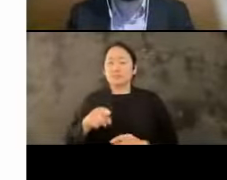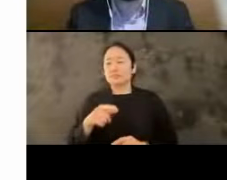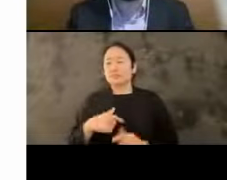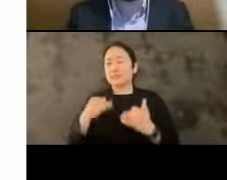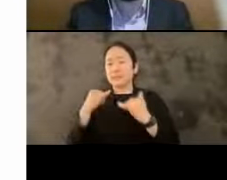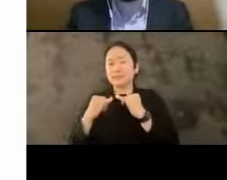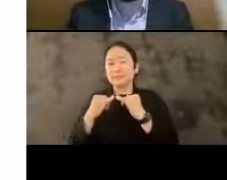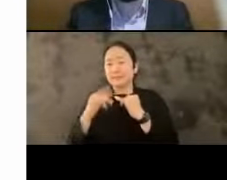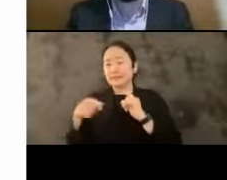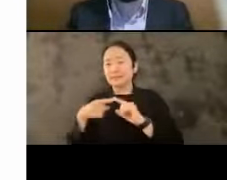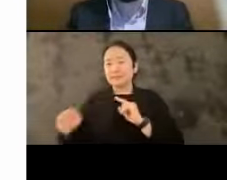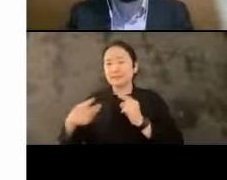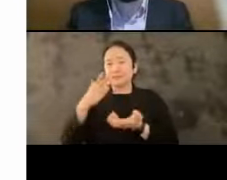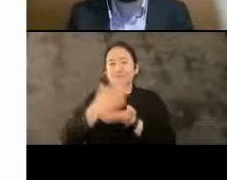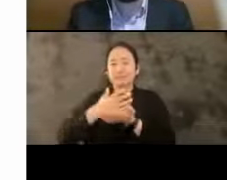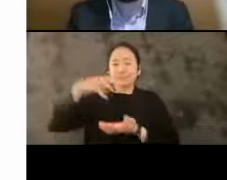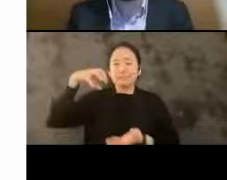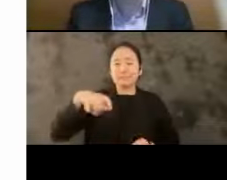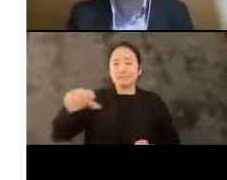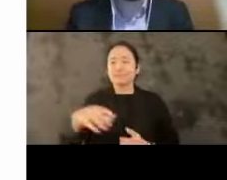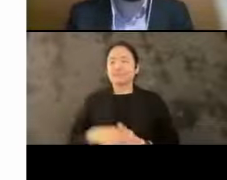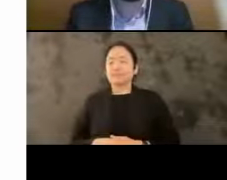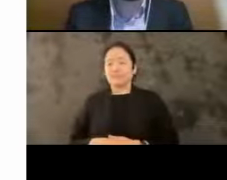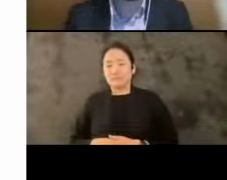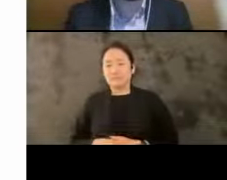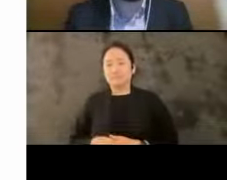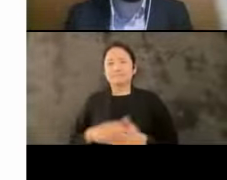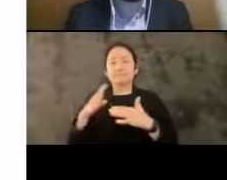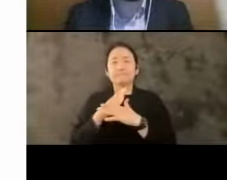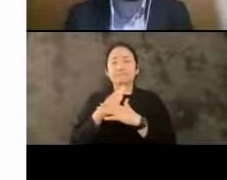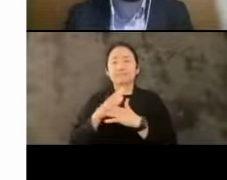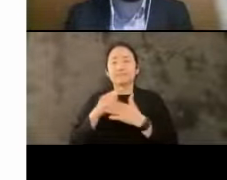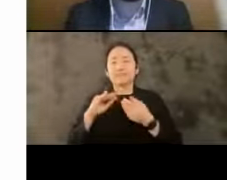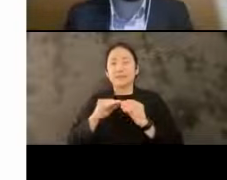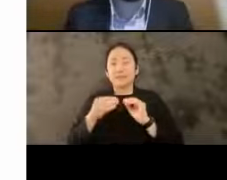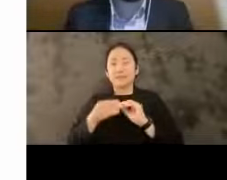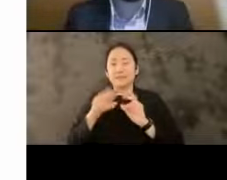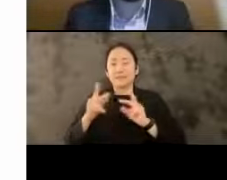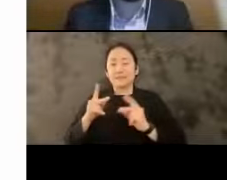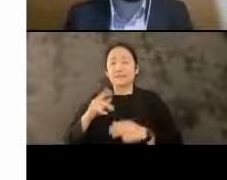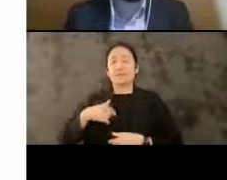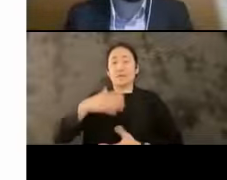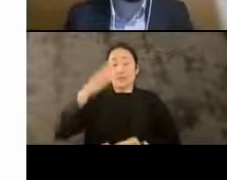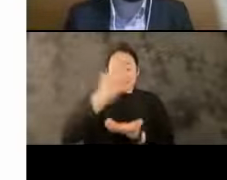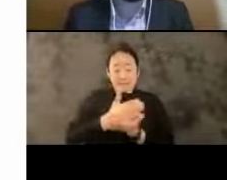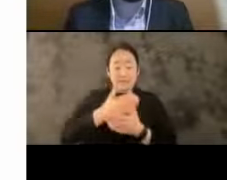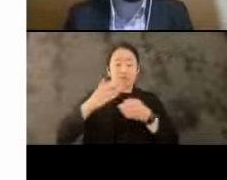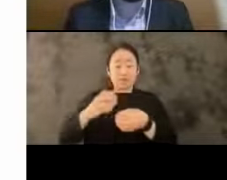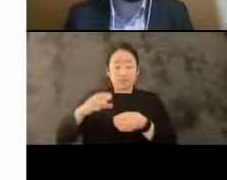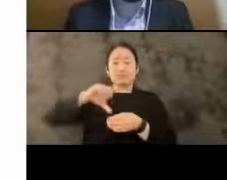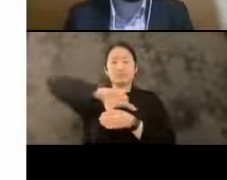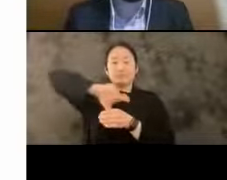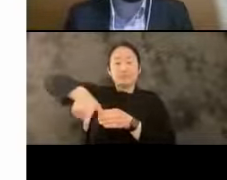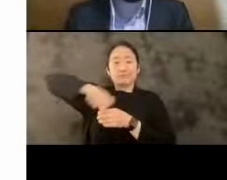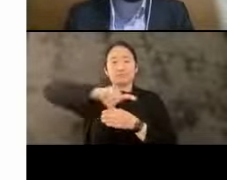This slide shows the average number of people and jobs within a half mile of stations by route option. So